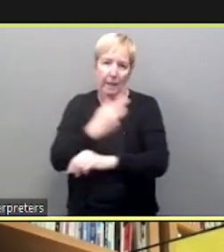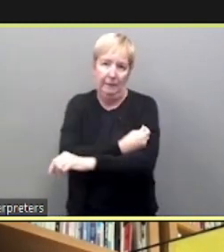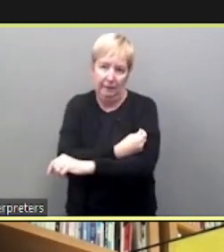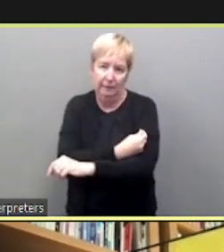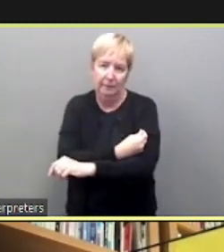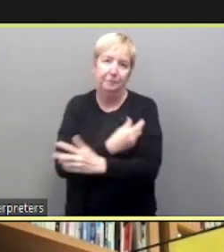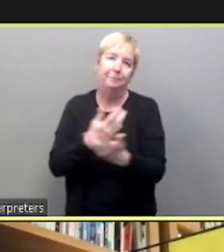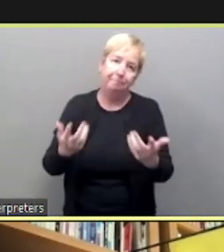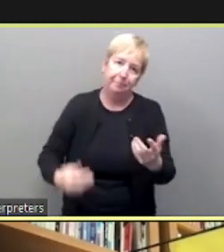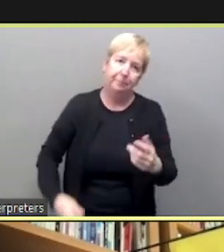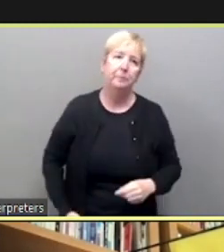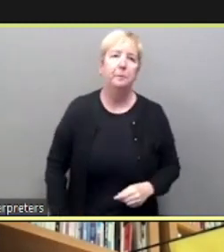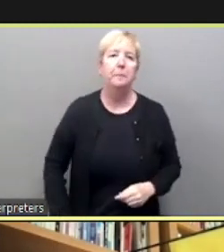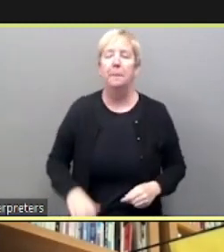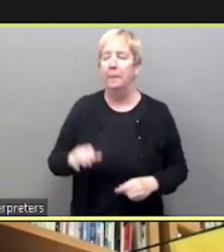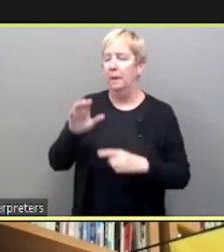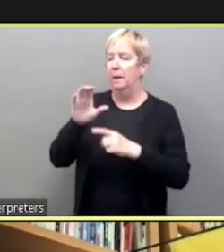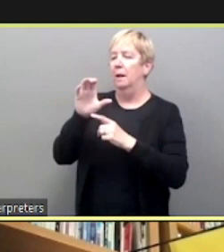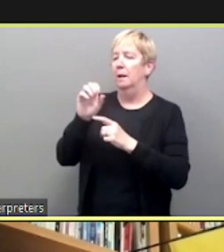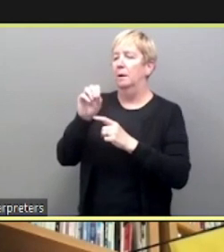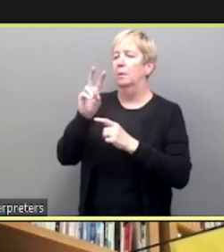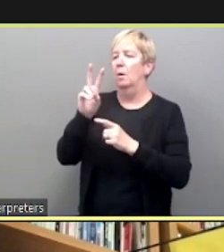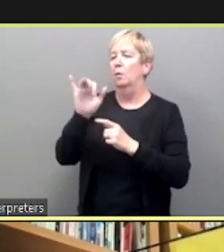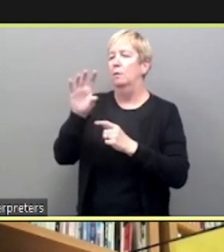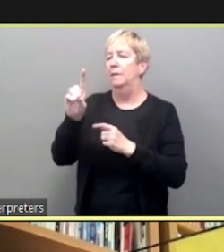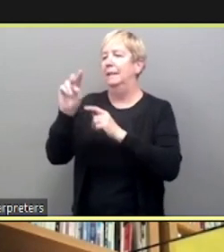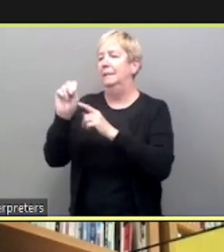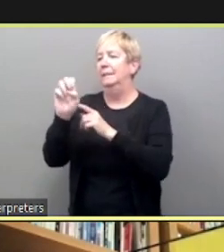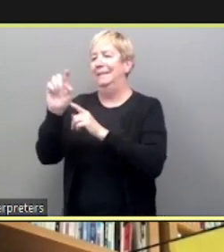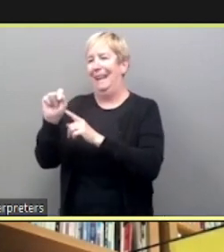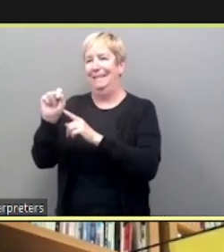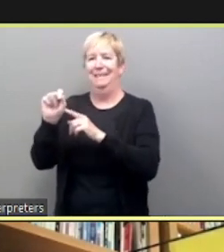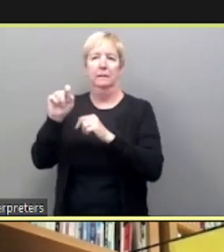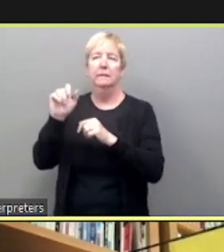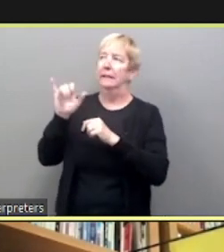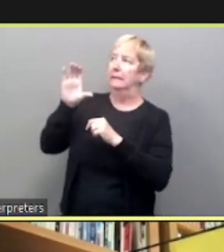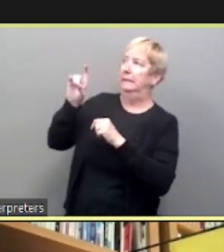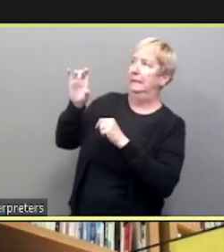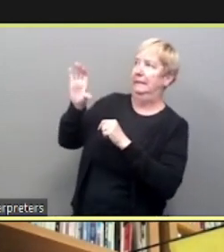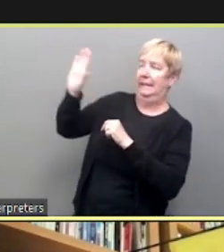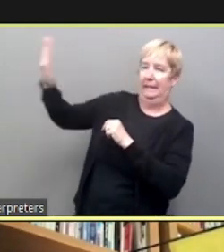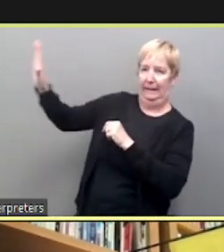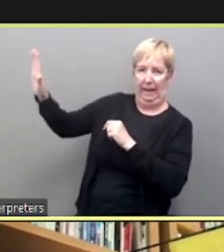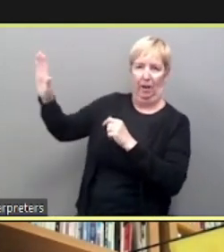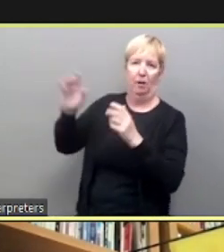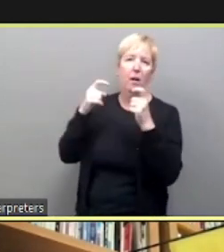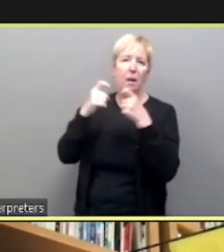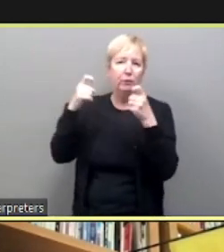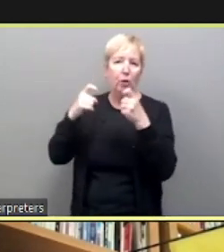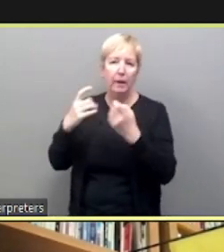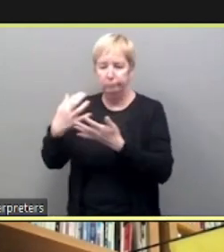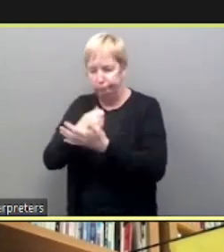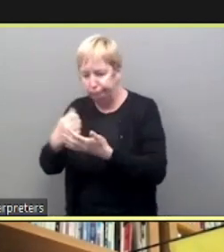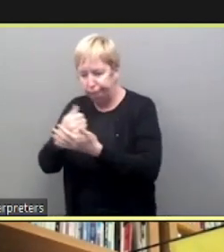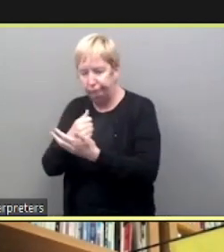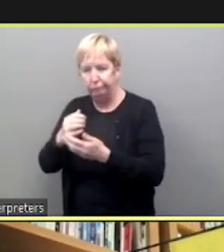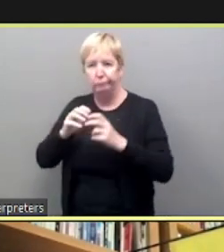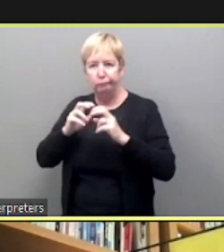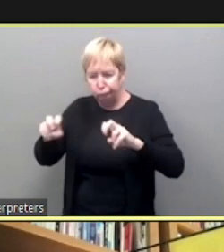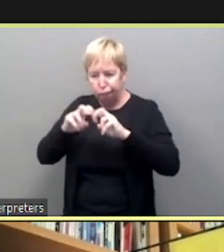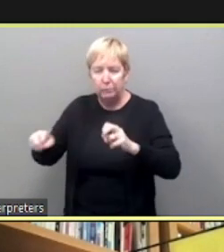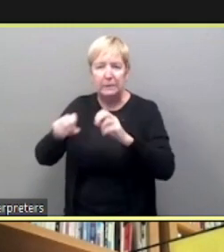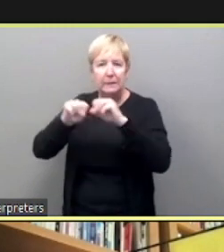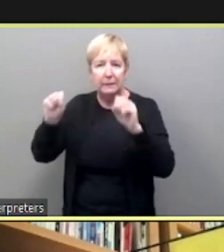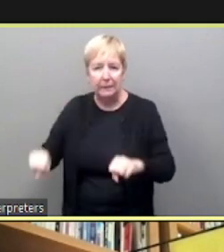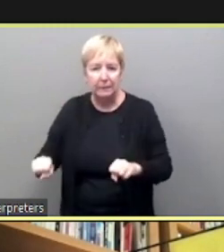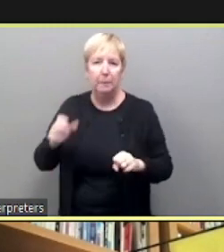COVID-Net as a CDC specialized data collection system, electronic system. New Mexico has been part